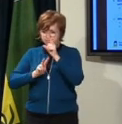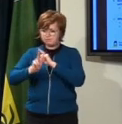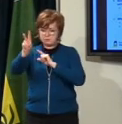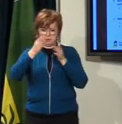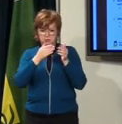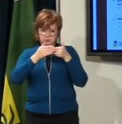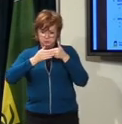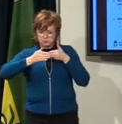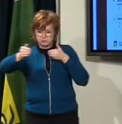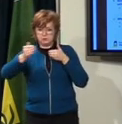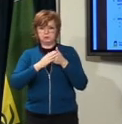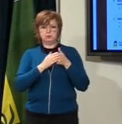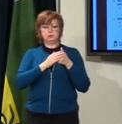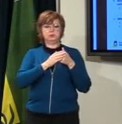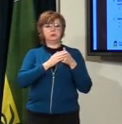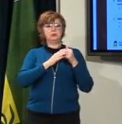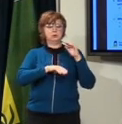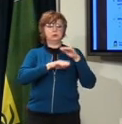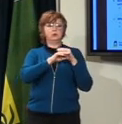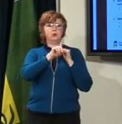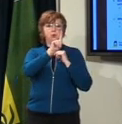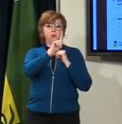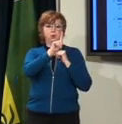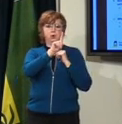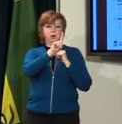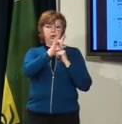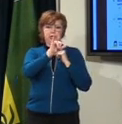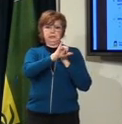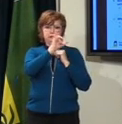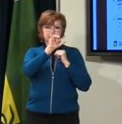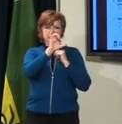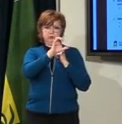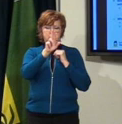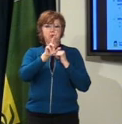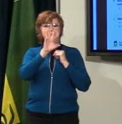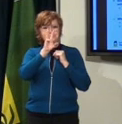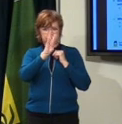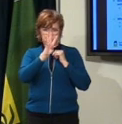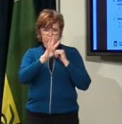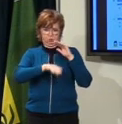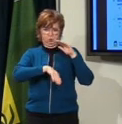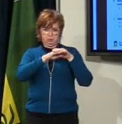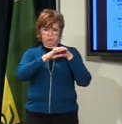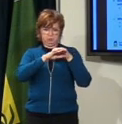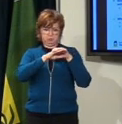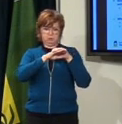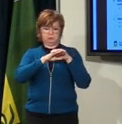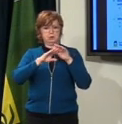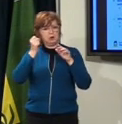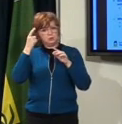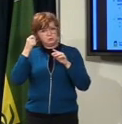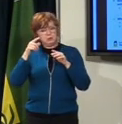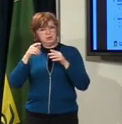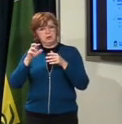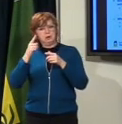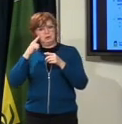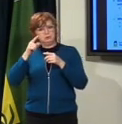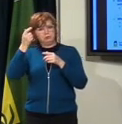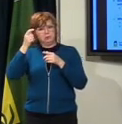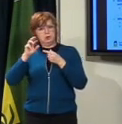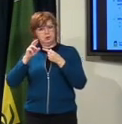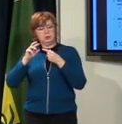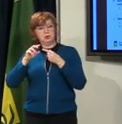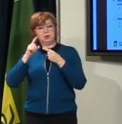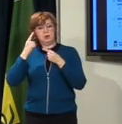number of 64 COVID patients requiring ICU within those 2 weeks. And just to put it in context for everyone,